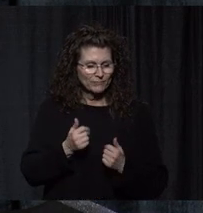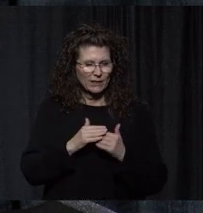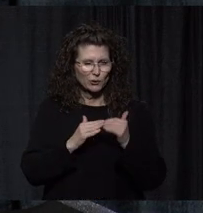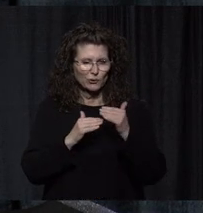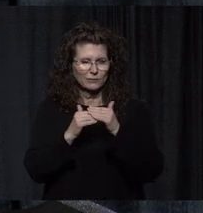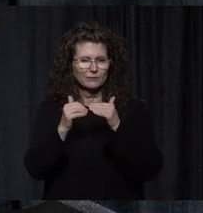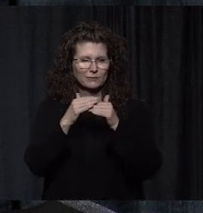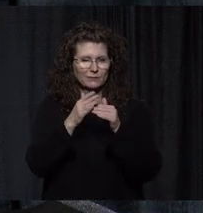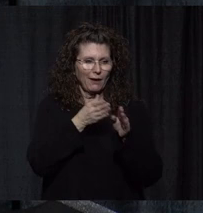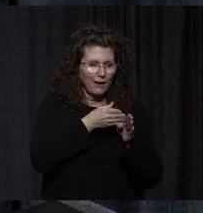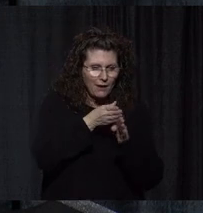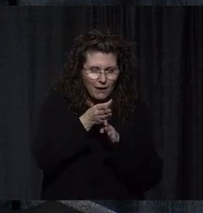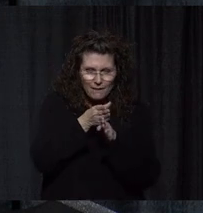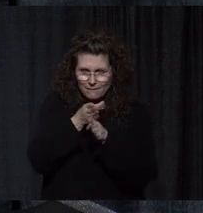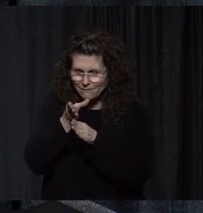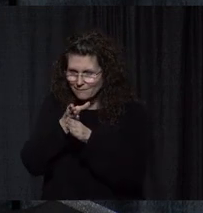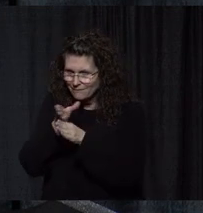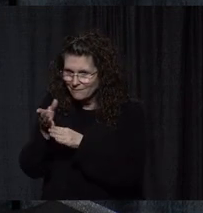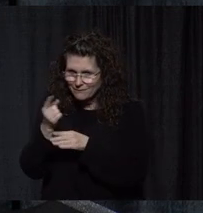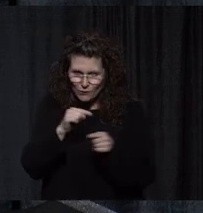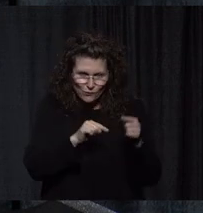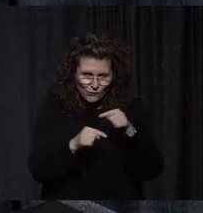intersections, cross sections.